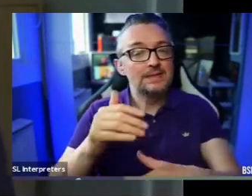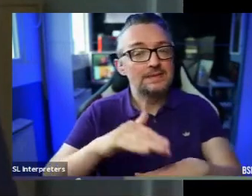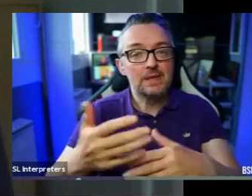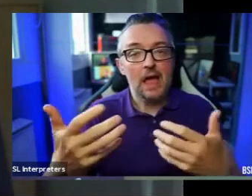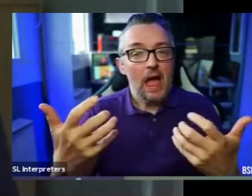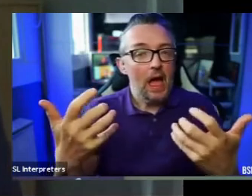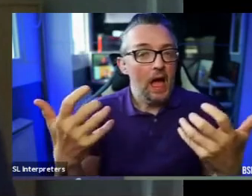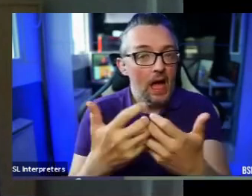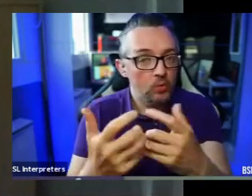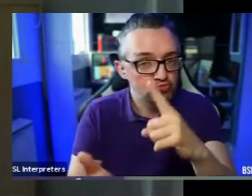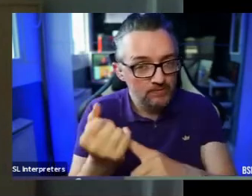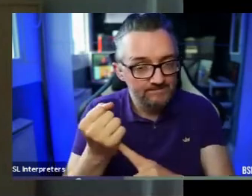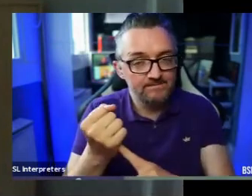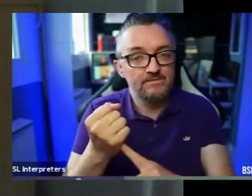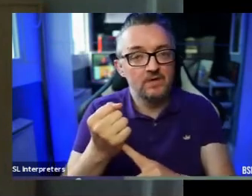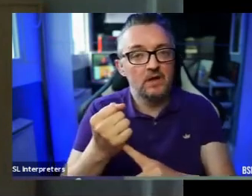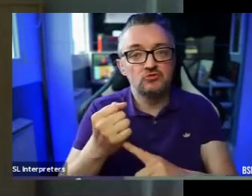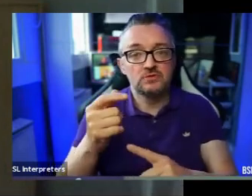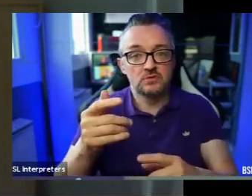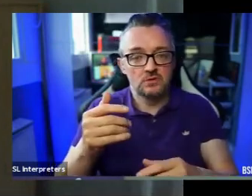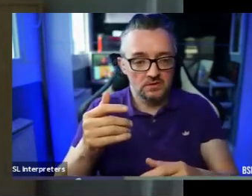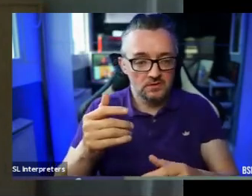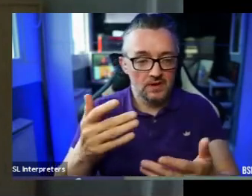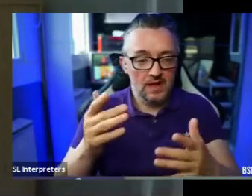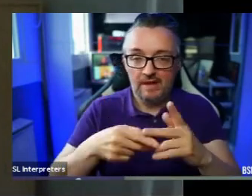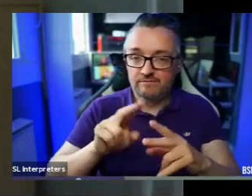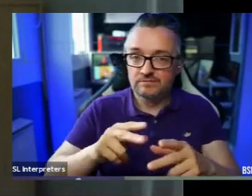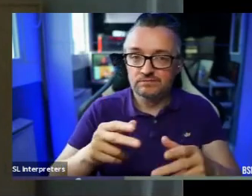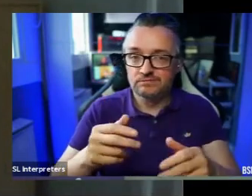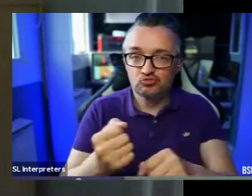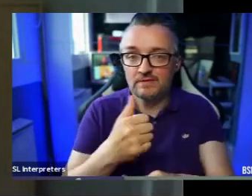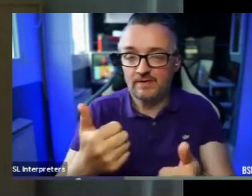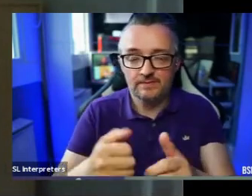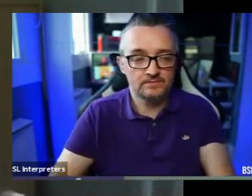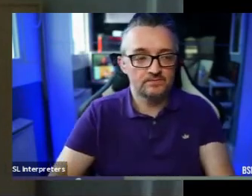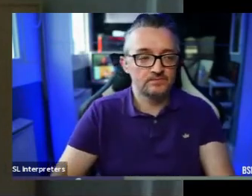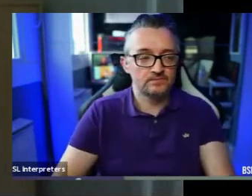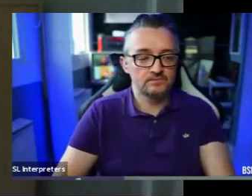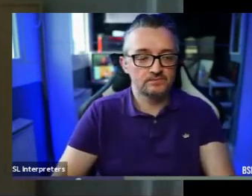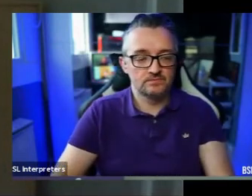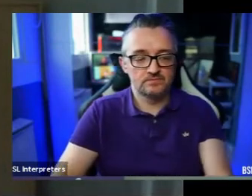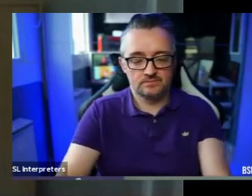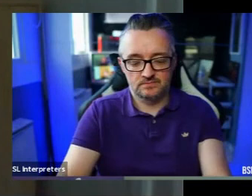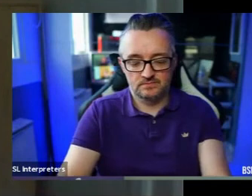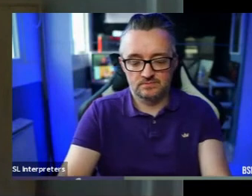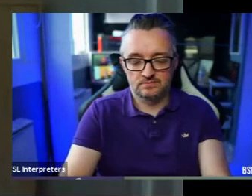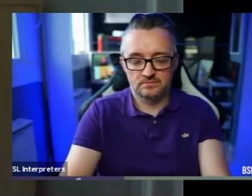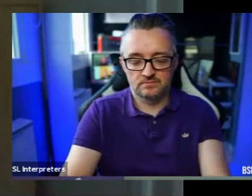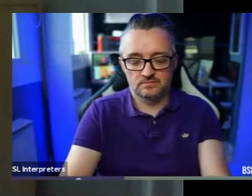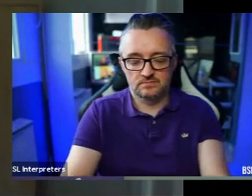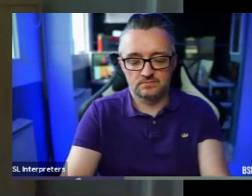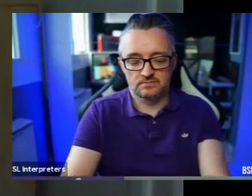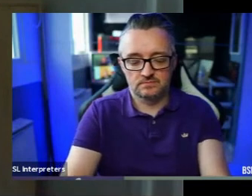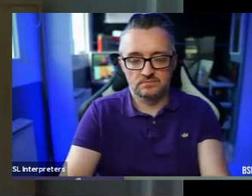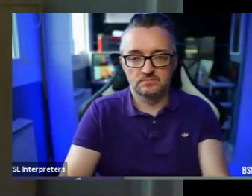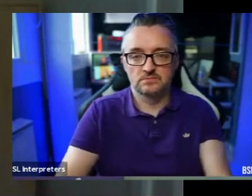make that happen. It doesn't matter how you make it happen. It's what you're making happen. So I think that when we stop talking about digital and start talking about outcomes, we'll